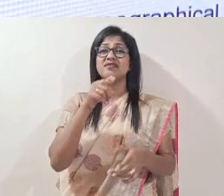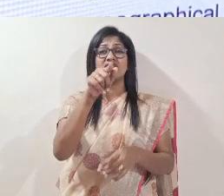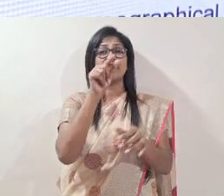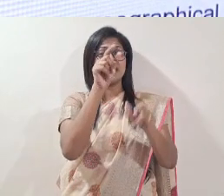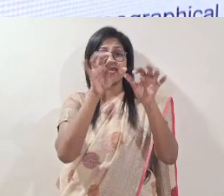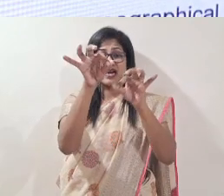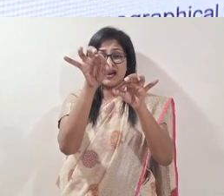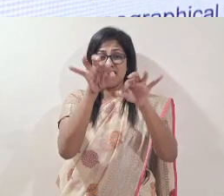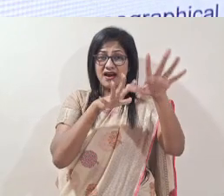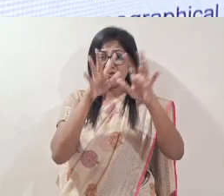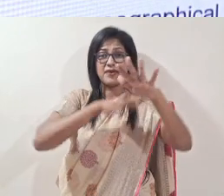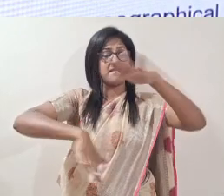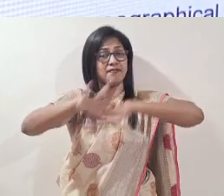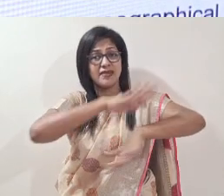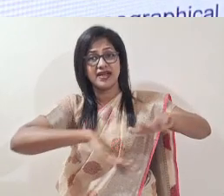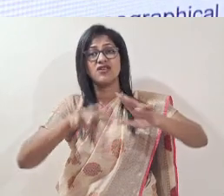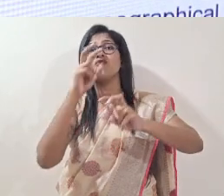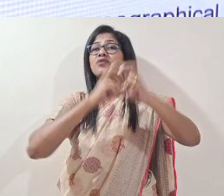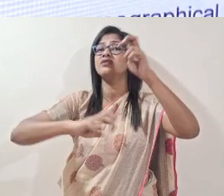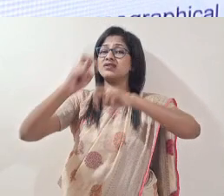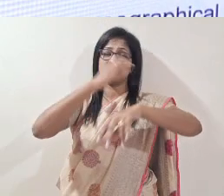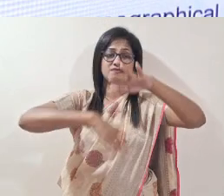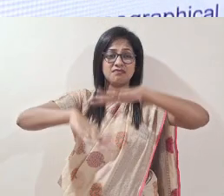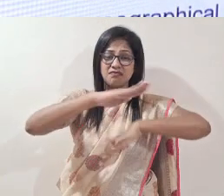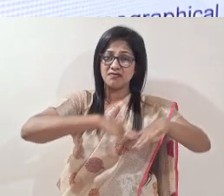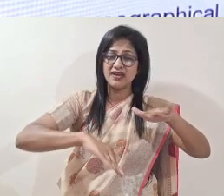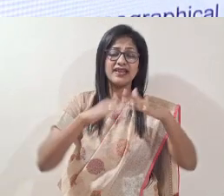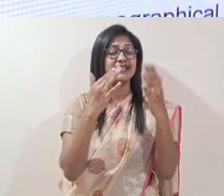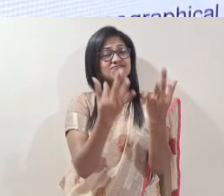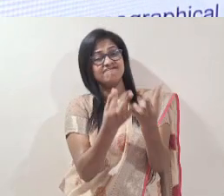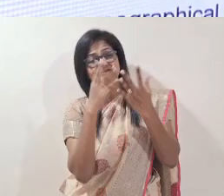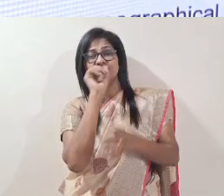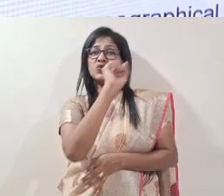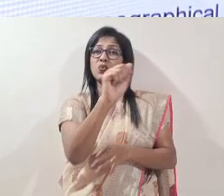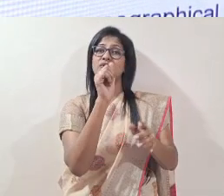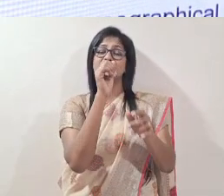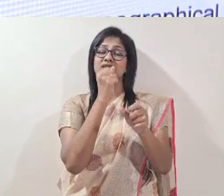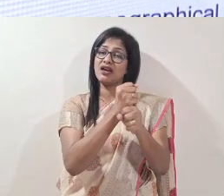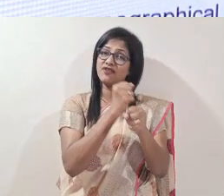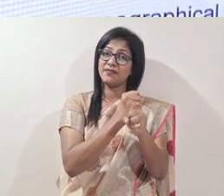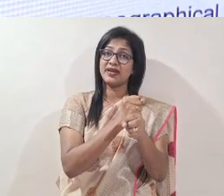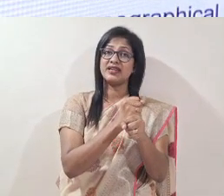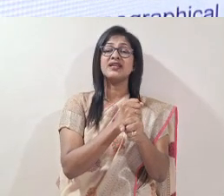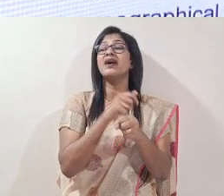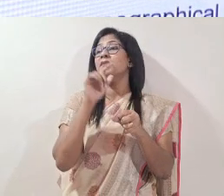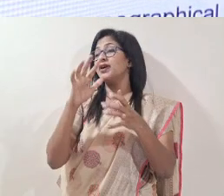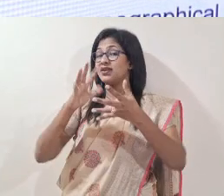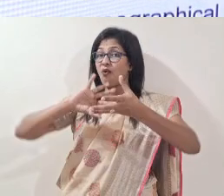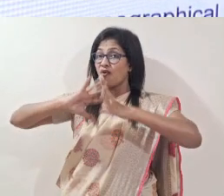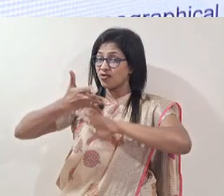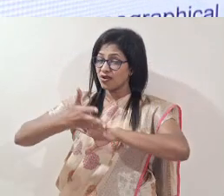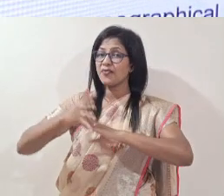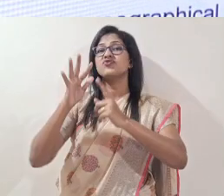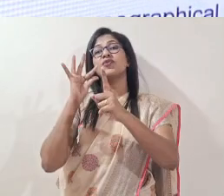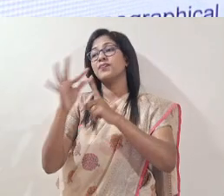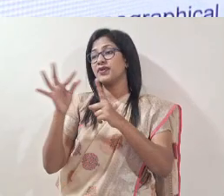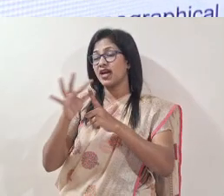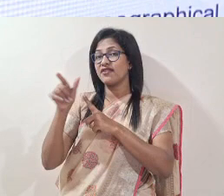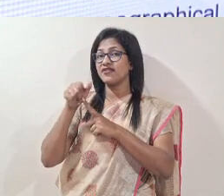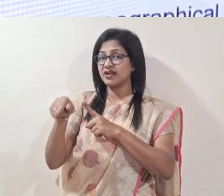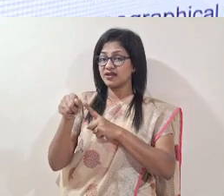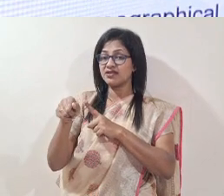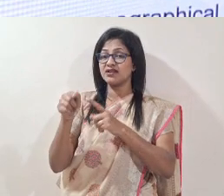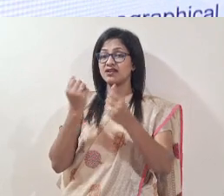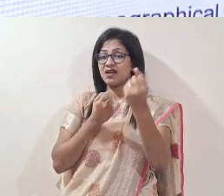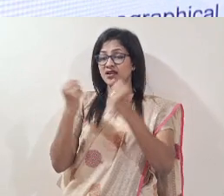efficient urban planning or transport planning you do, private vehicles or autonomous vehicles will never go